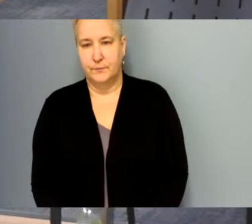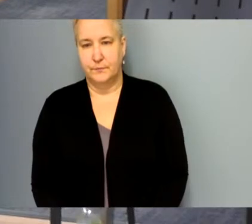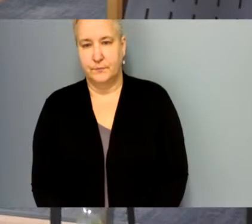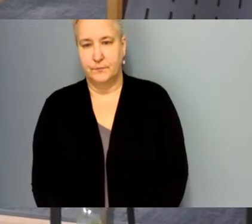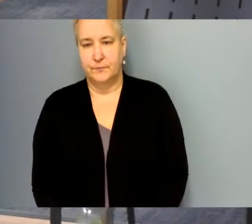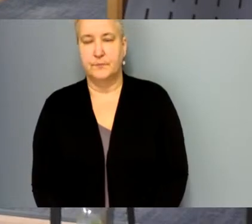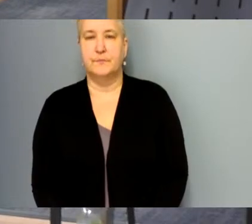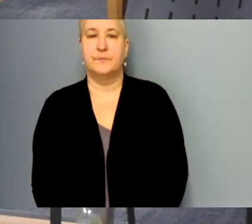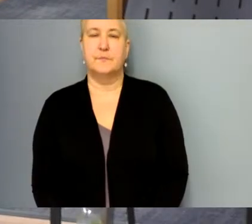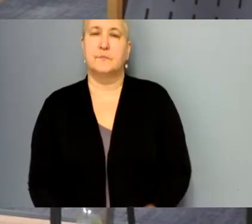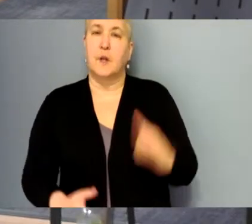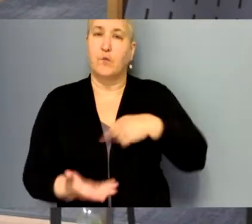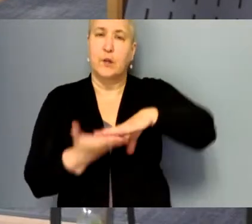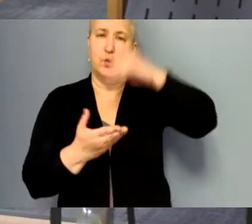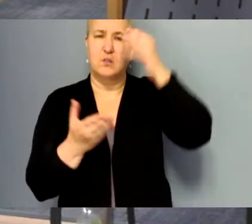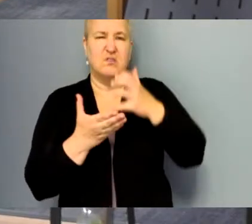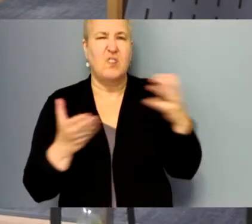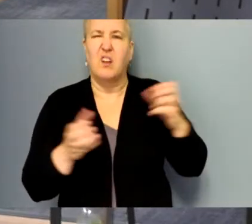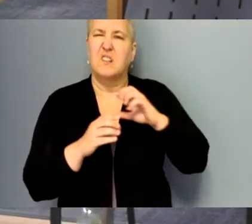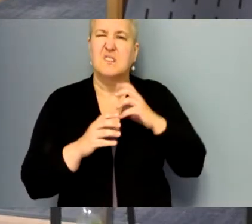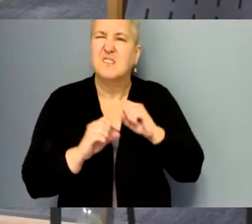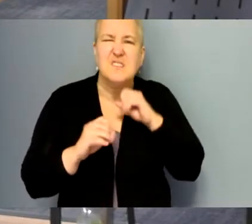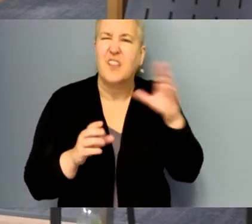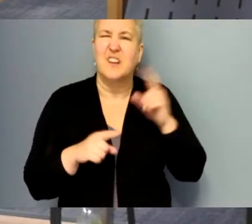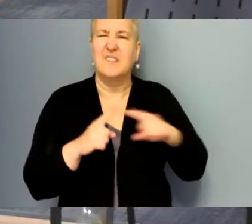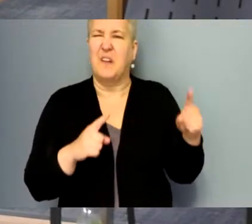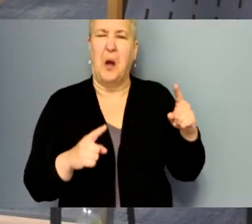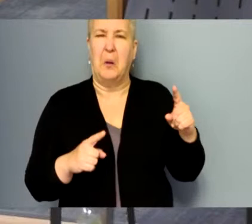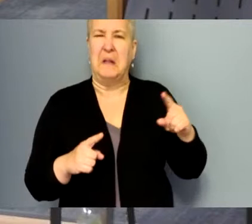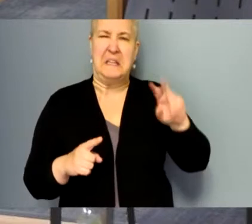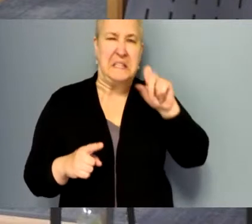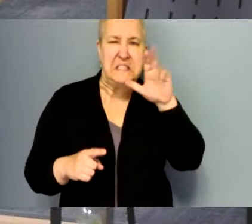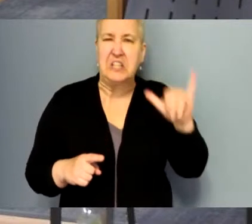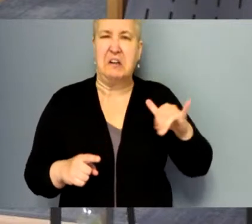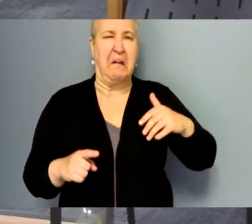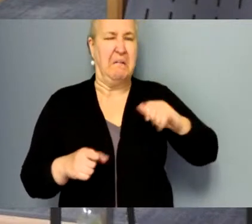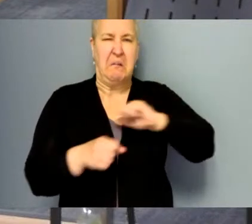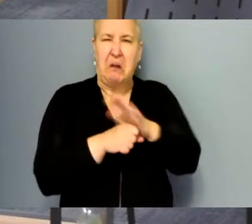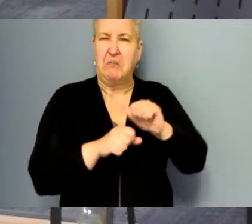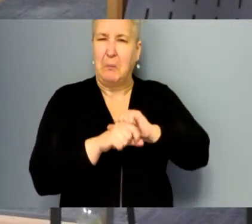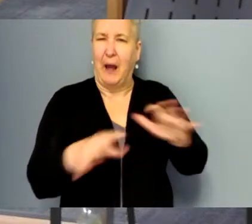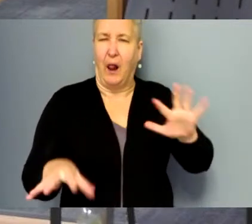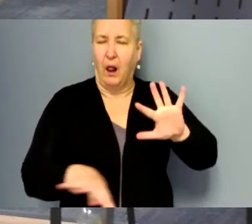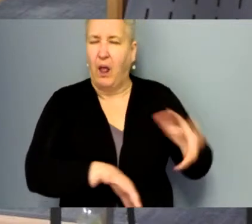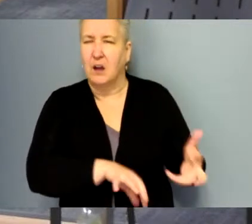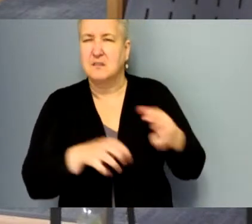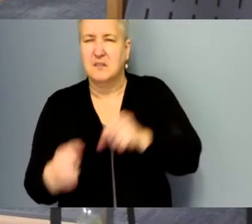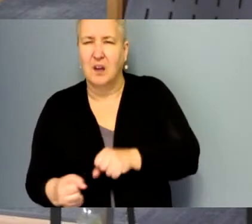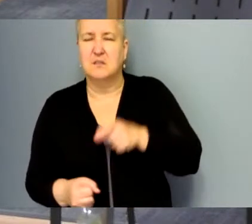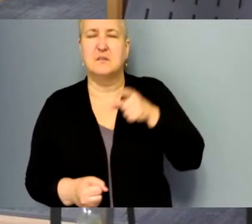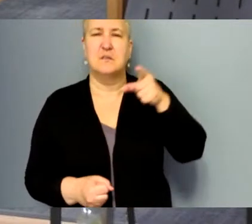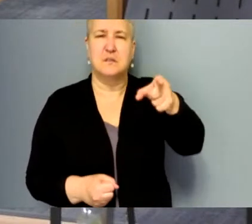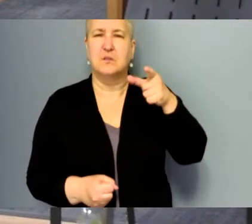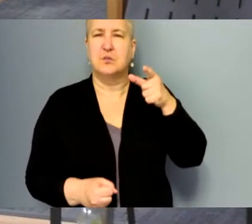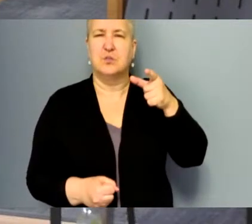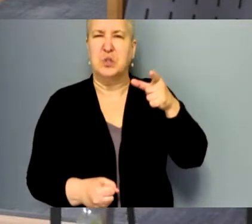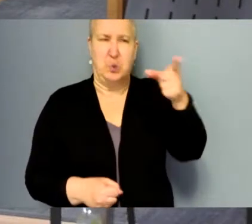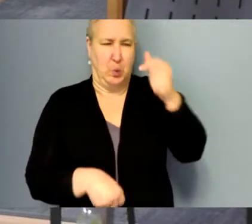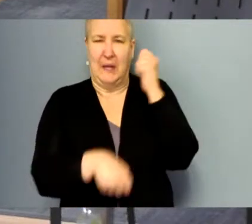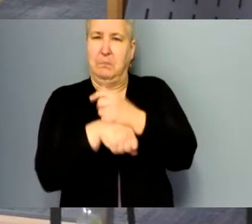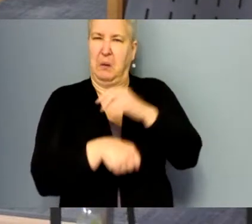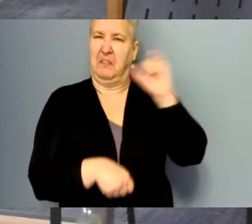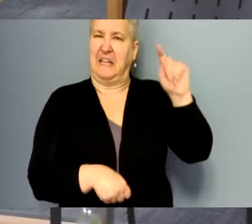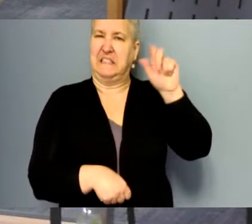Have we learned nothing from the tyranny of the COVID pandemic lockdowns? The commissioners are a perfect example of implementing tyranny.